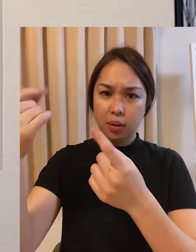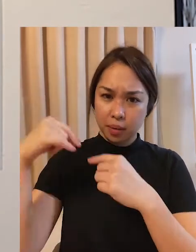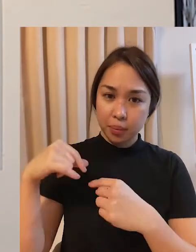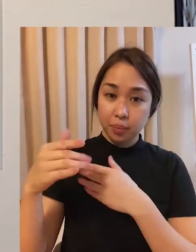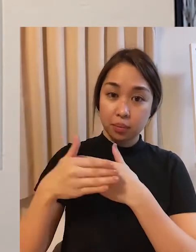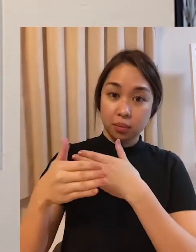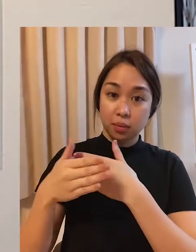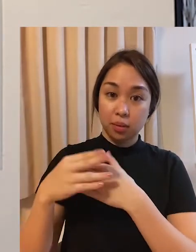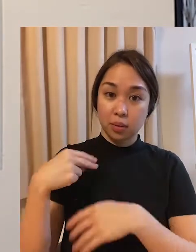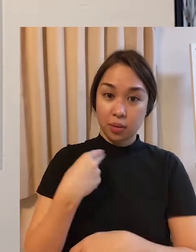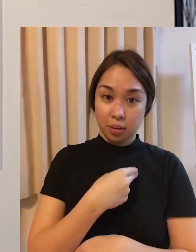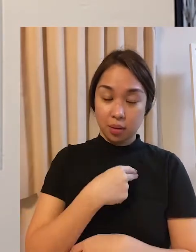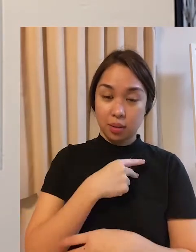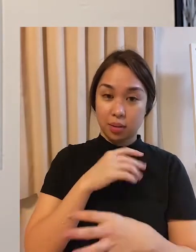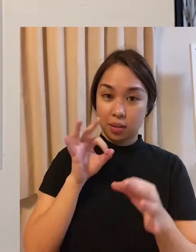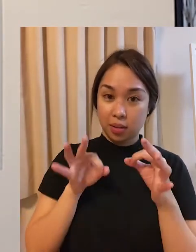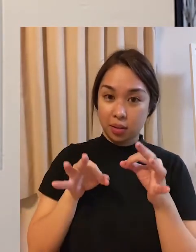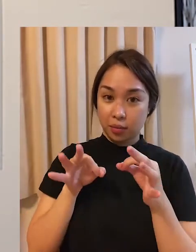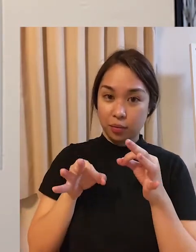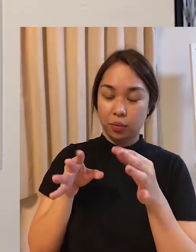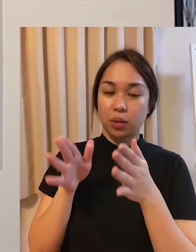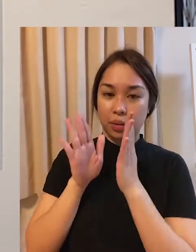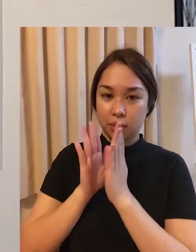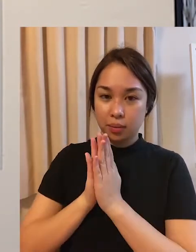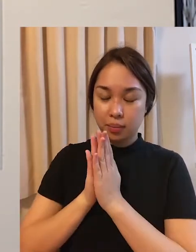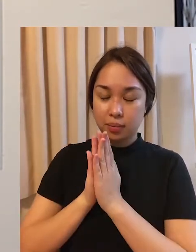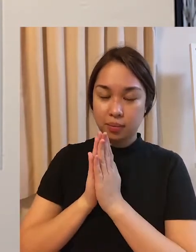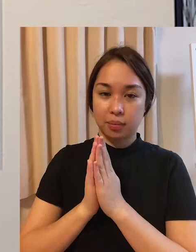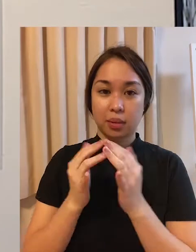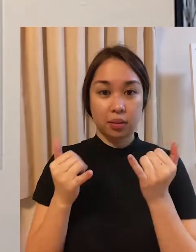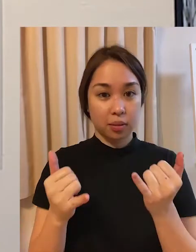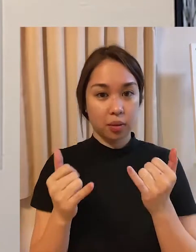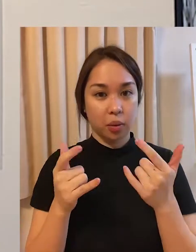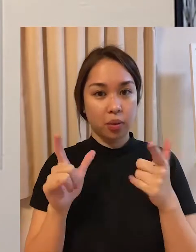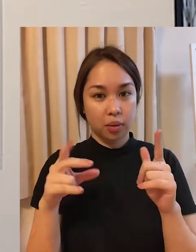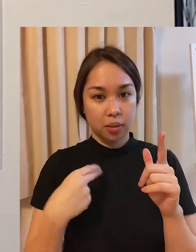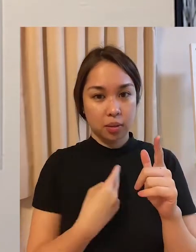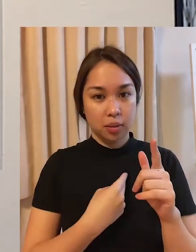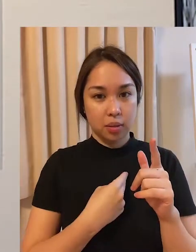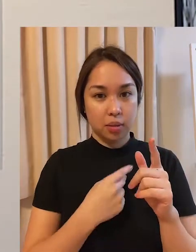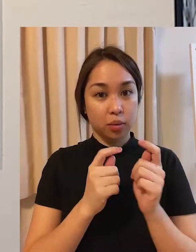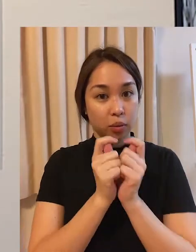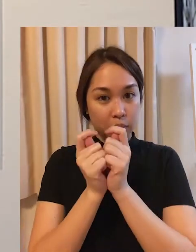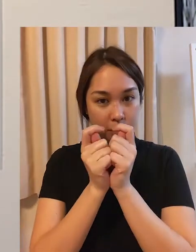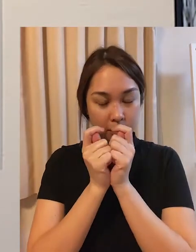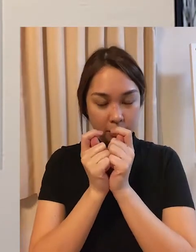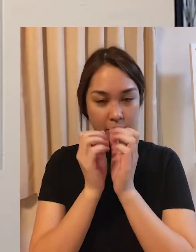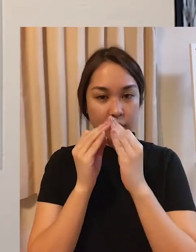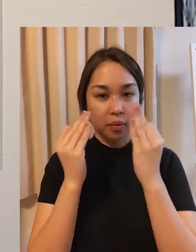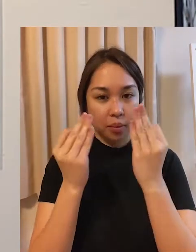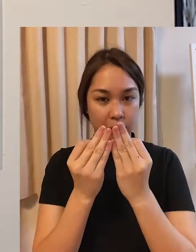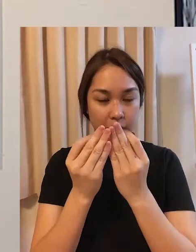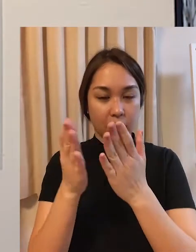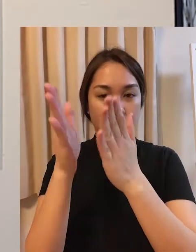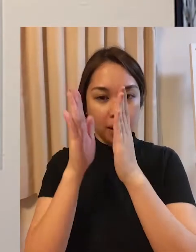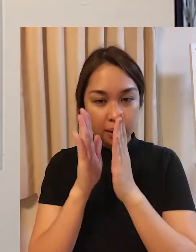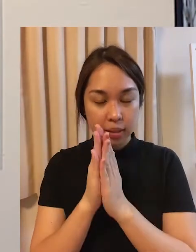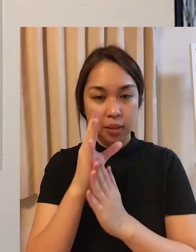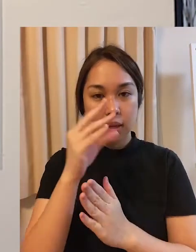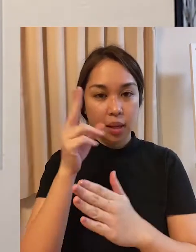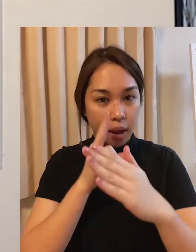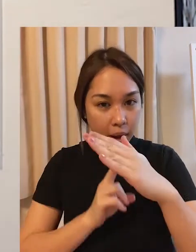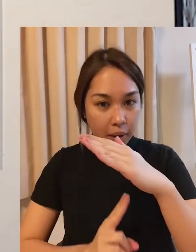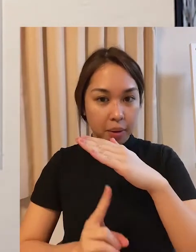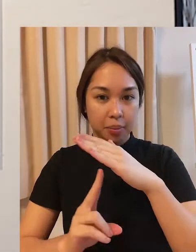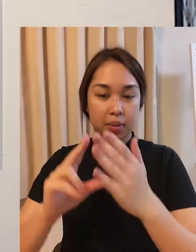Him. As a family, let us ask for His cleansing and humbly bow down as we lay our prayers at the feet